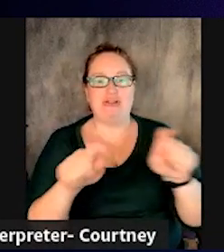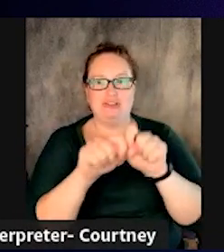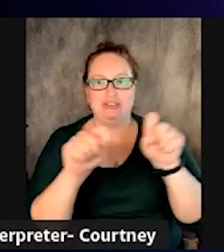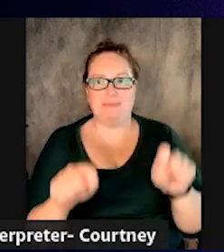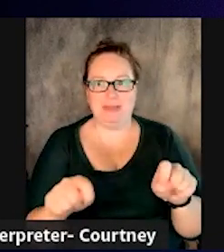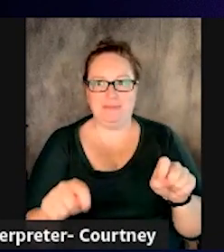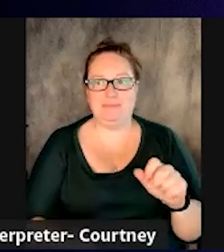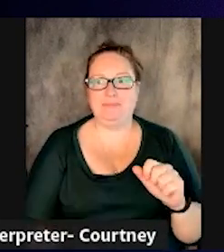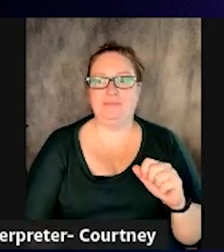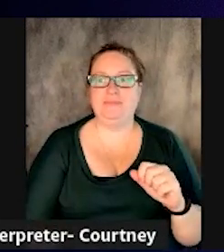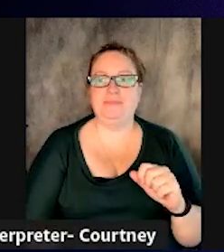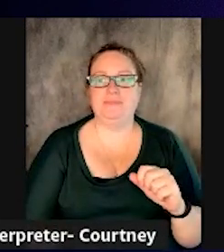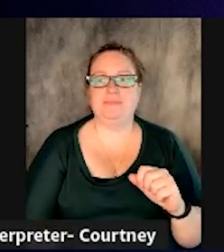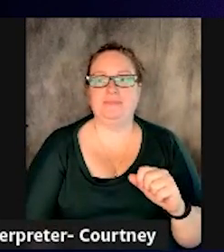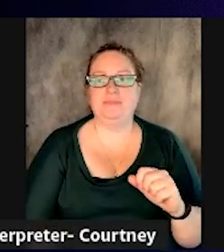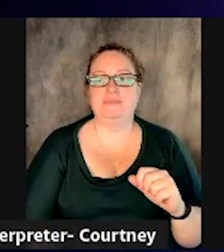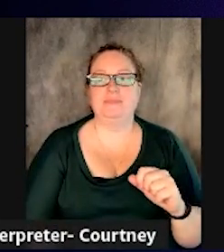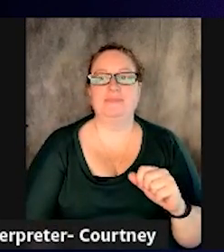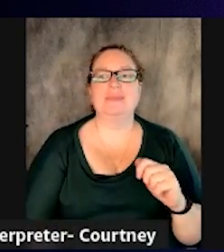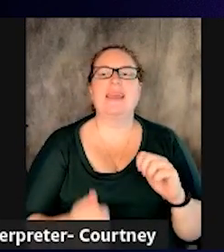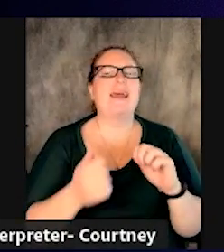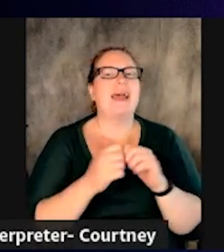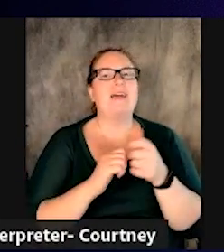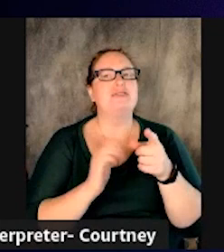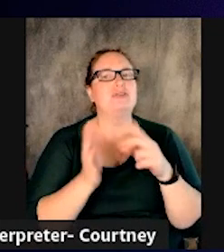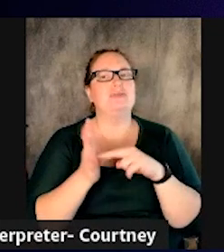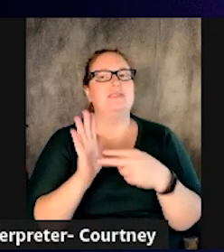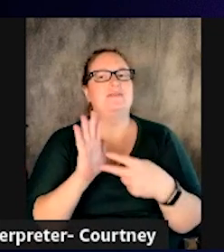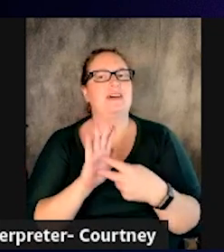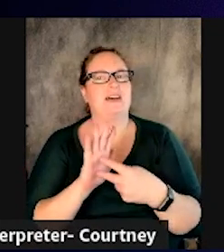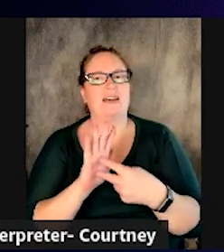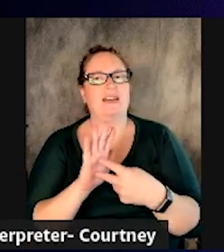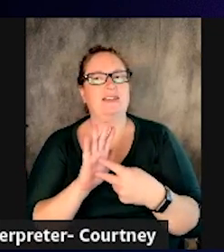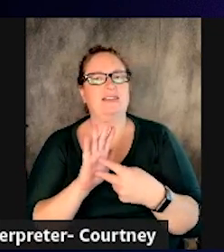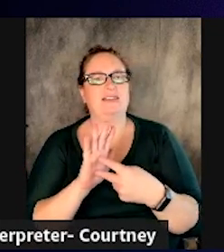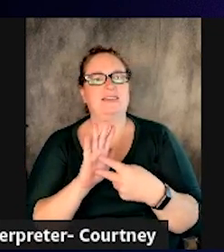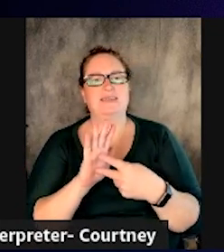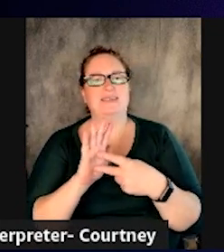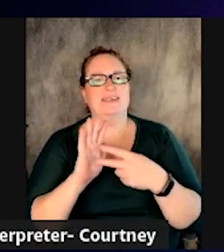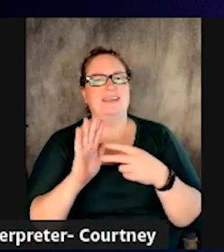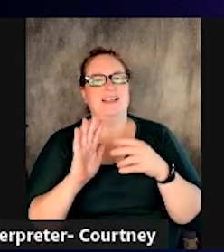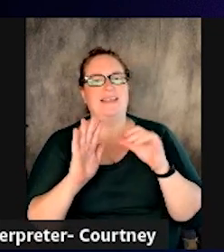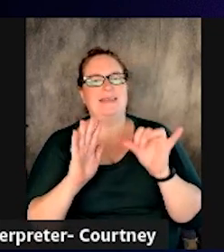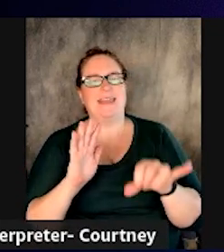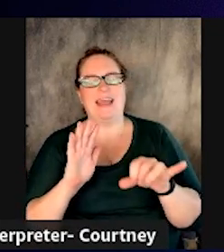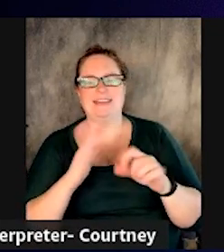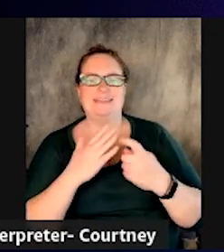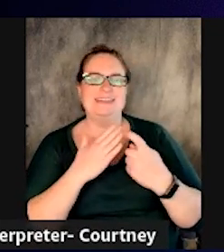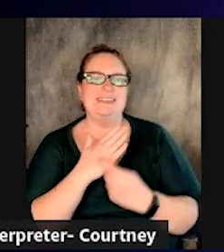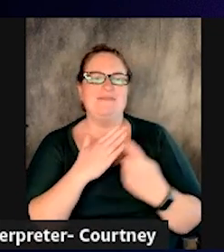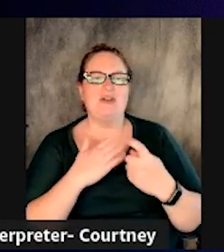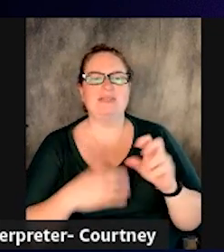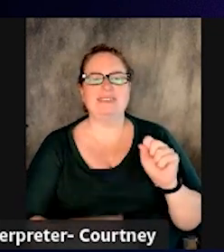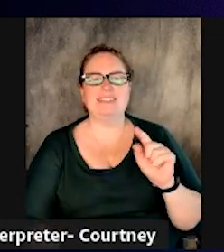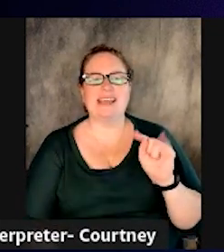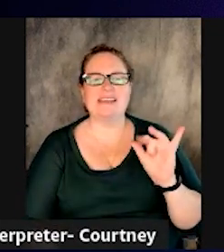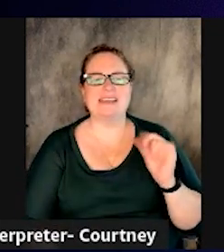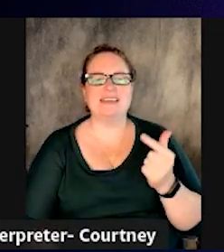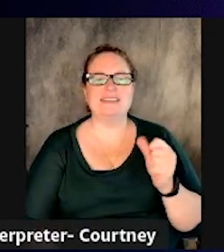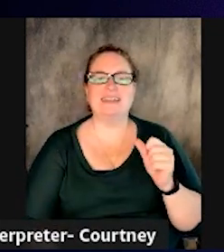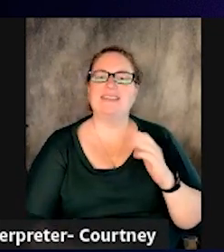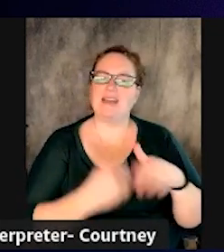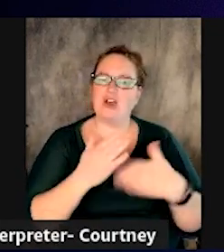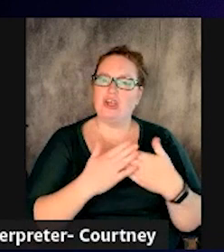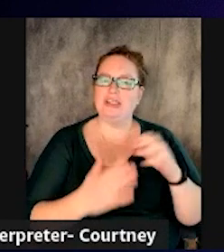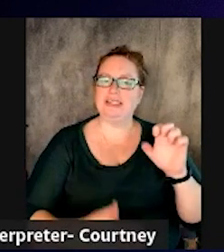define the basis, the default settings that all of those launch templates, those EC2 launch templates,